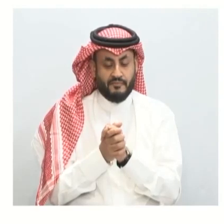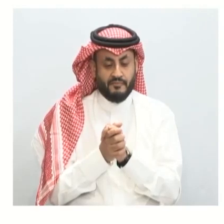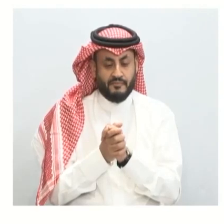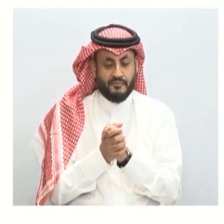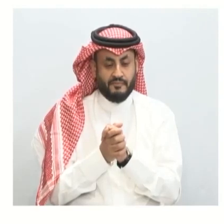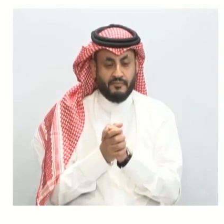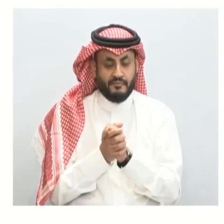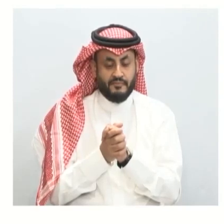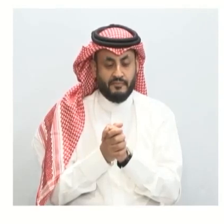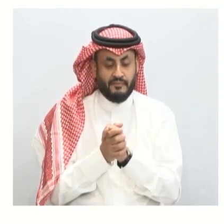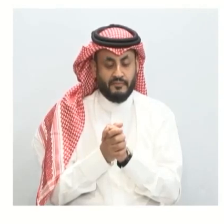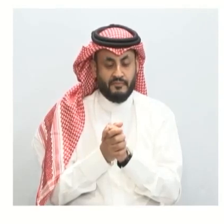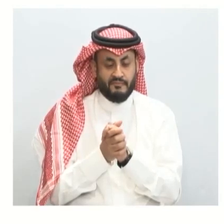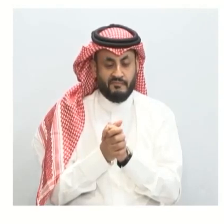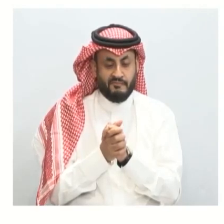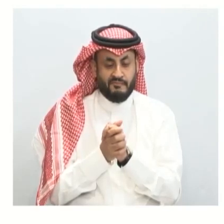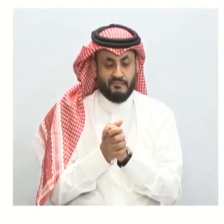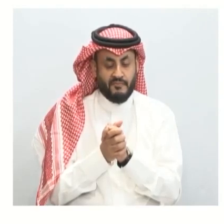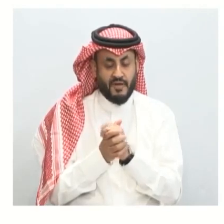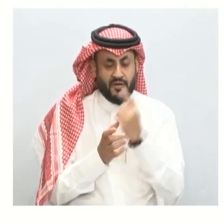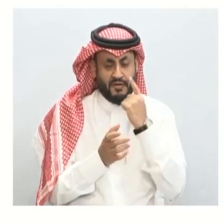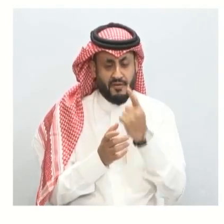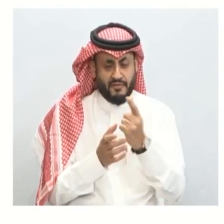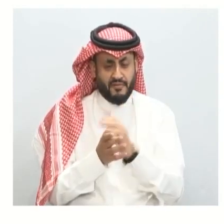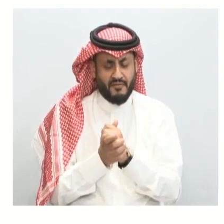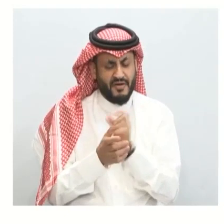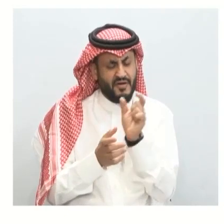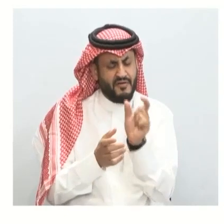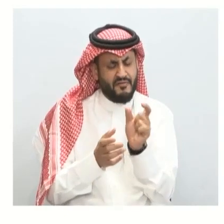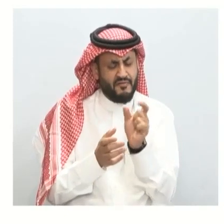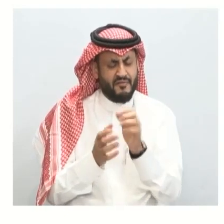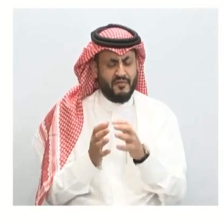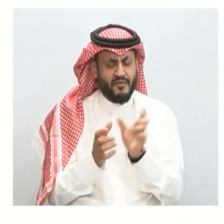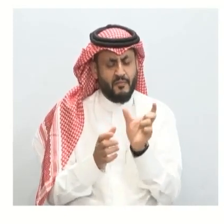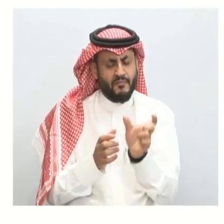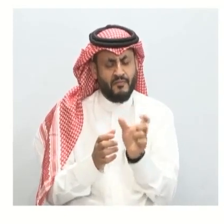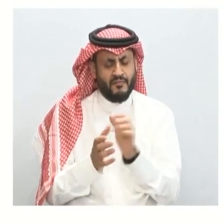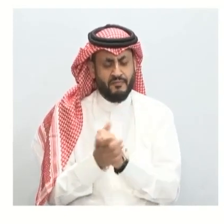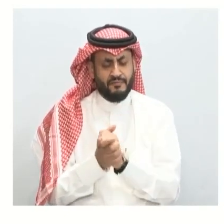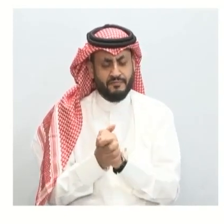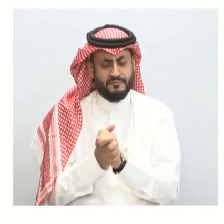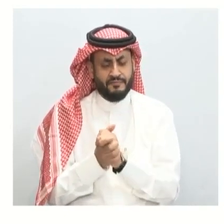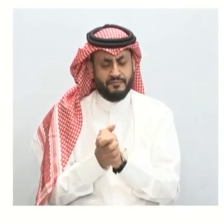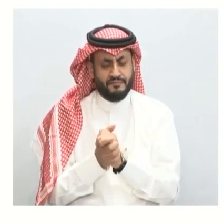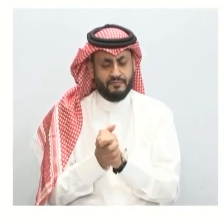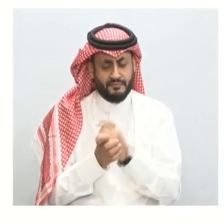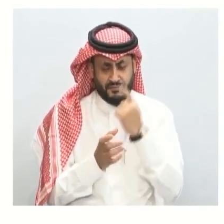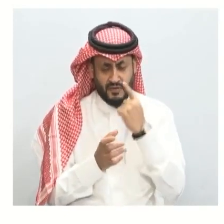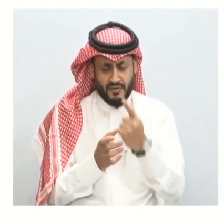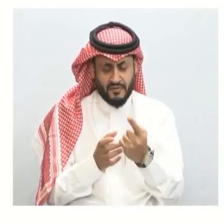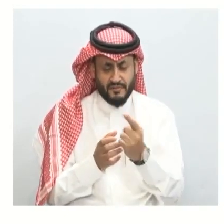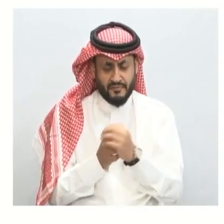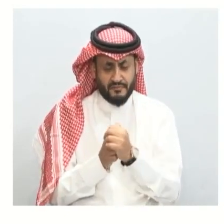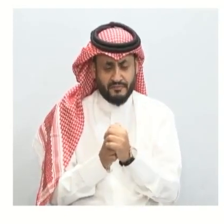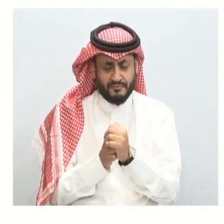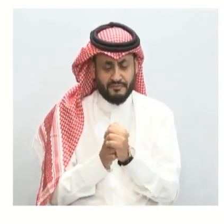Okay, so we have here. Let's just see, there is a very short word here. You can find the word,